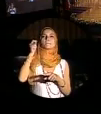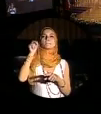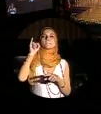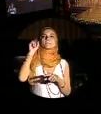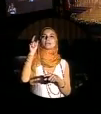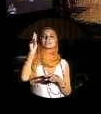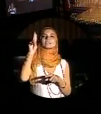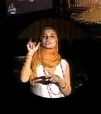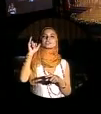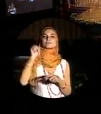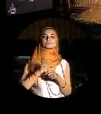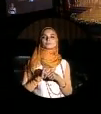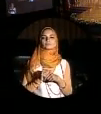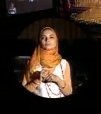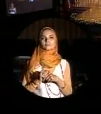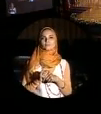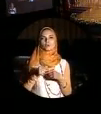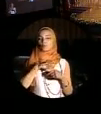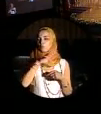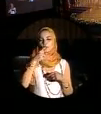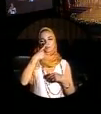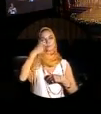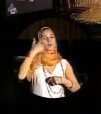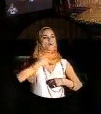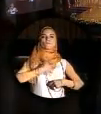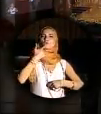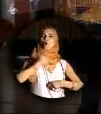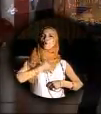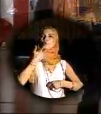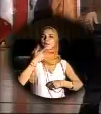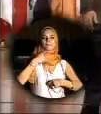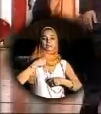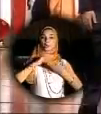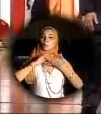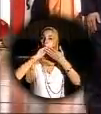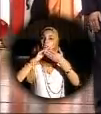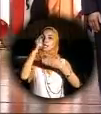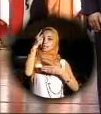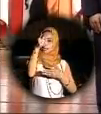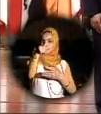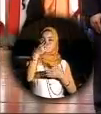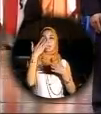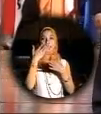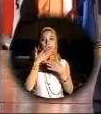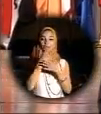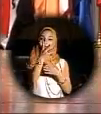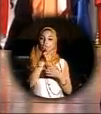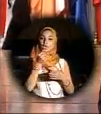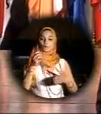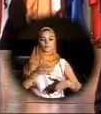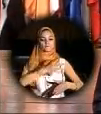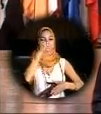And we are so proud that we have helped Diamante to get a second chance in his life after the accident. So